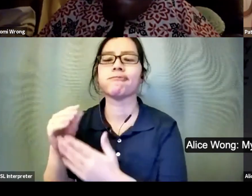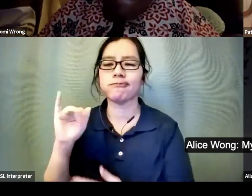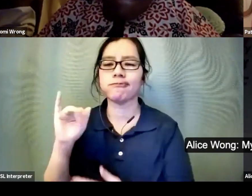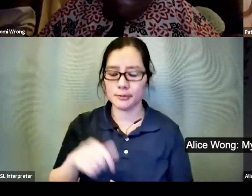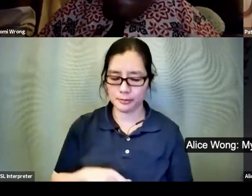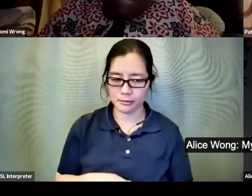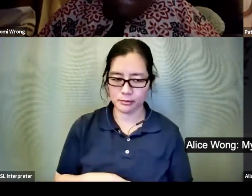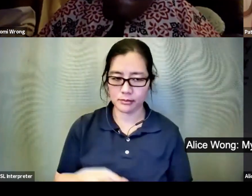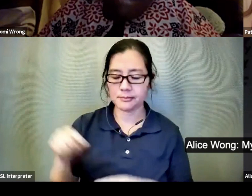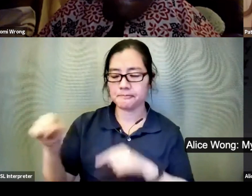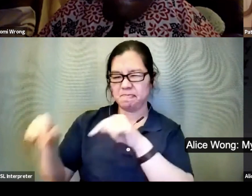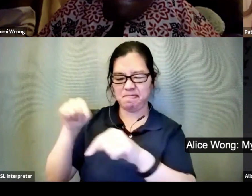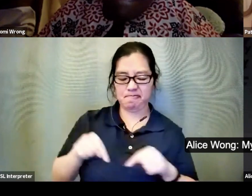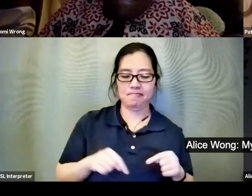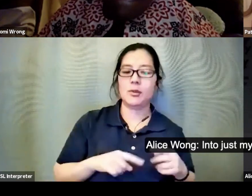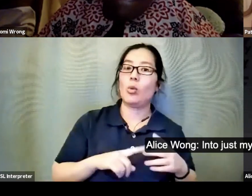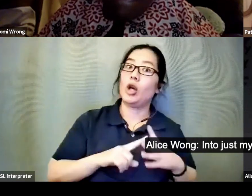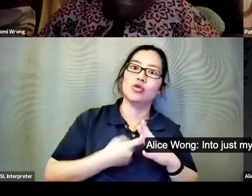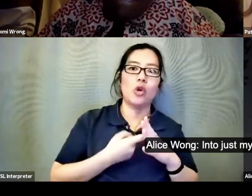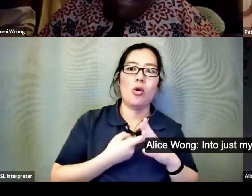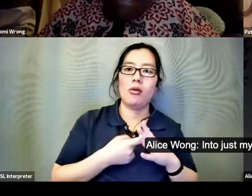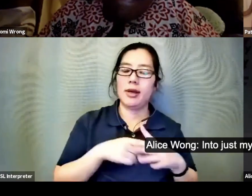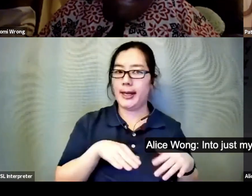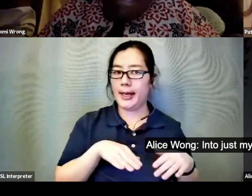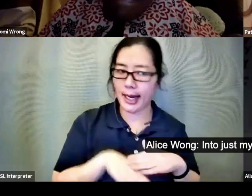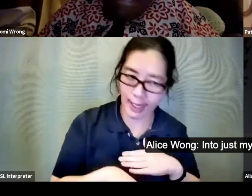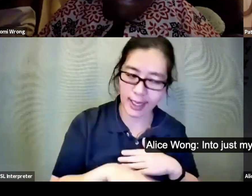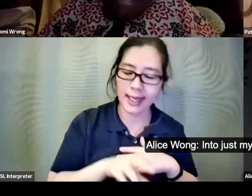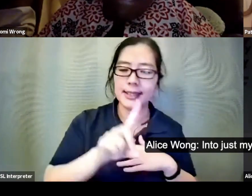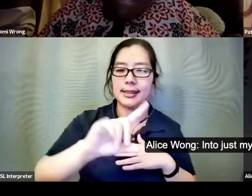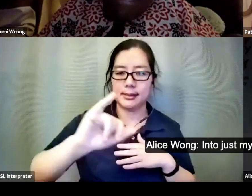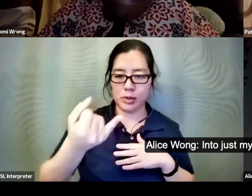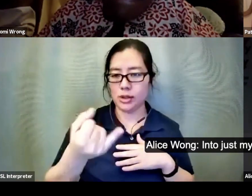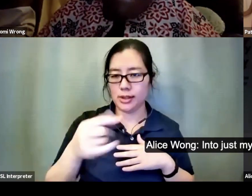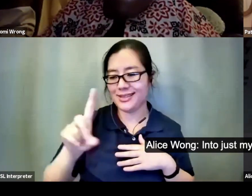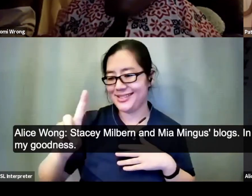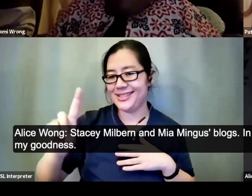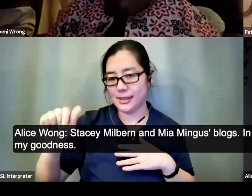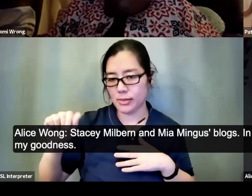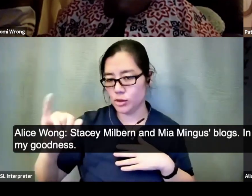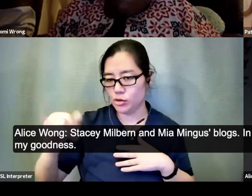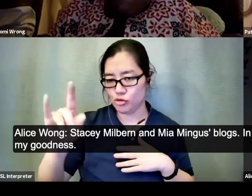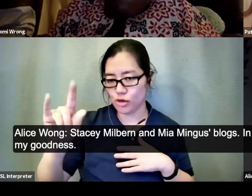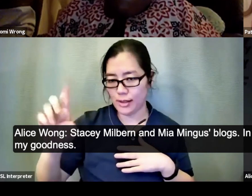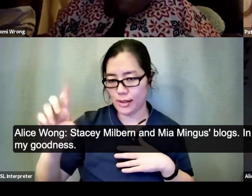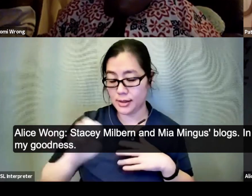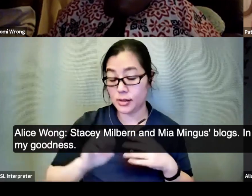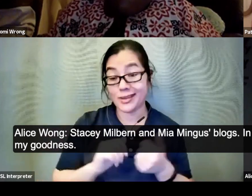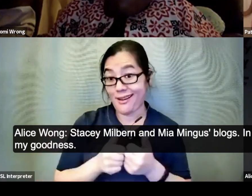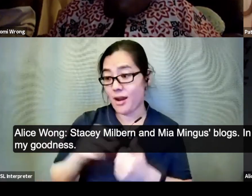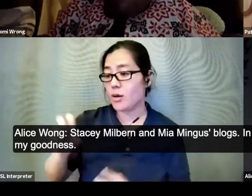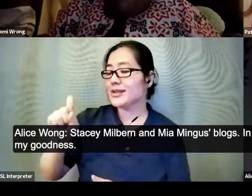probably my first entry into disability justice was through Stacey Milburn and Mia